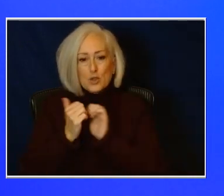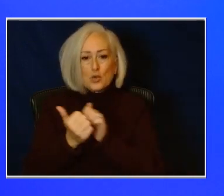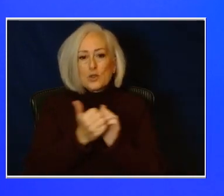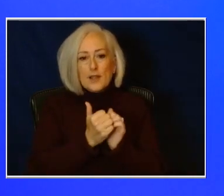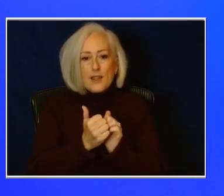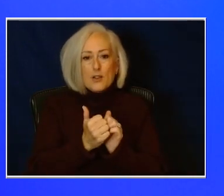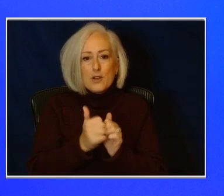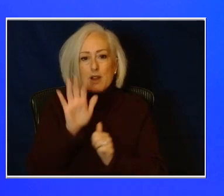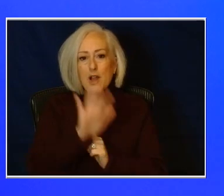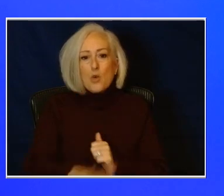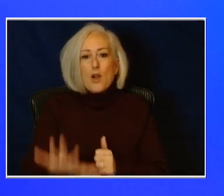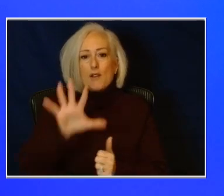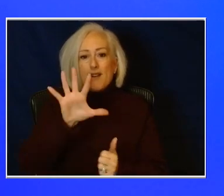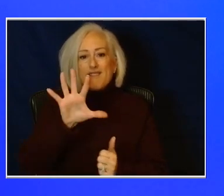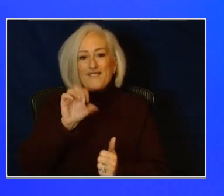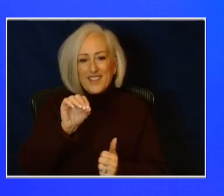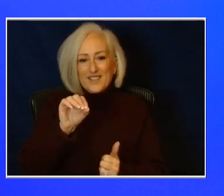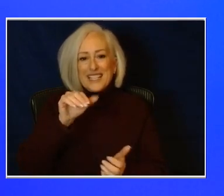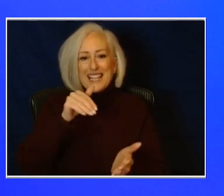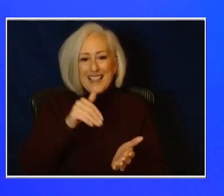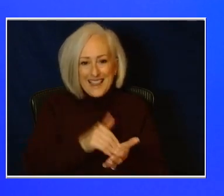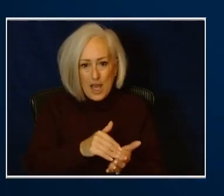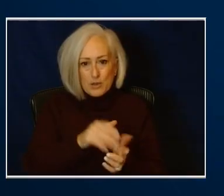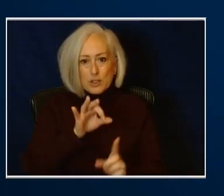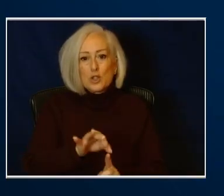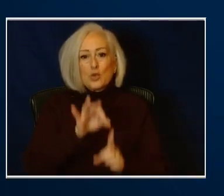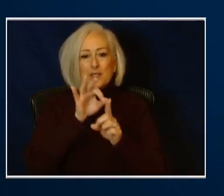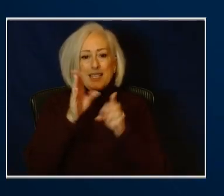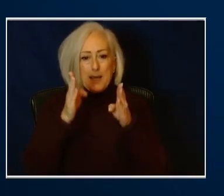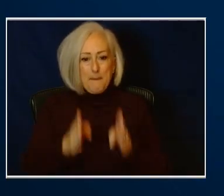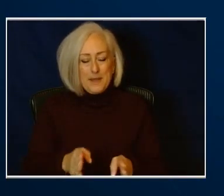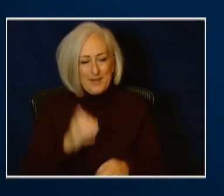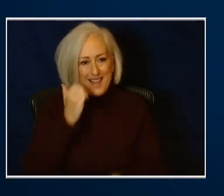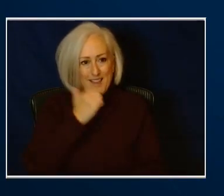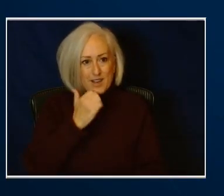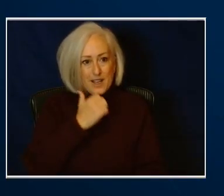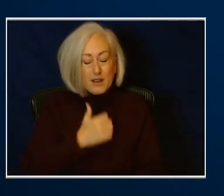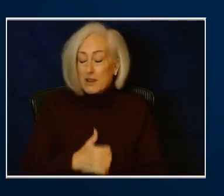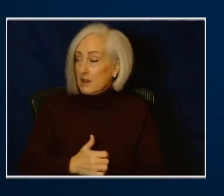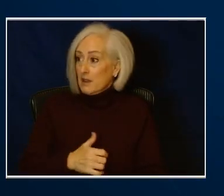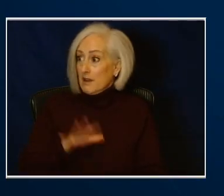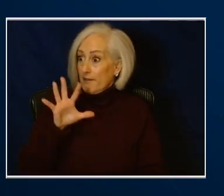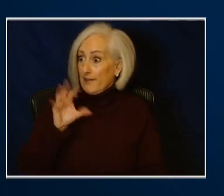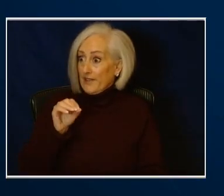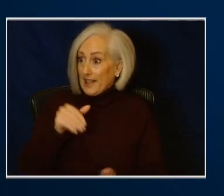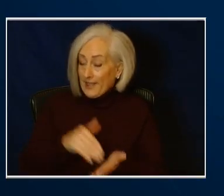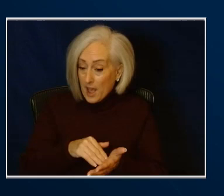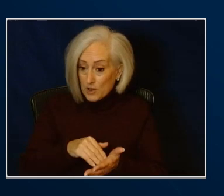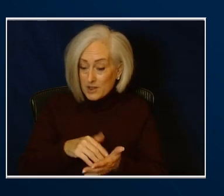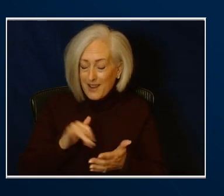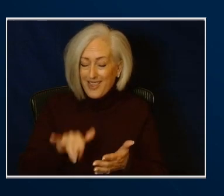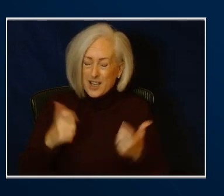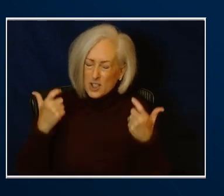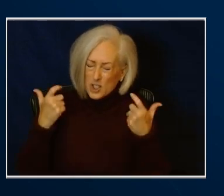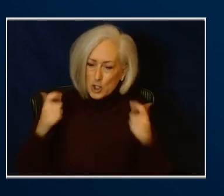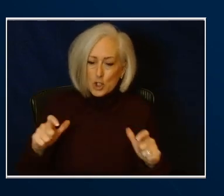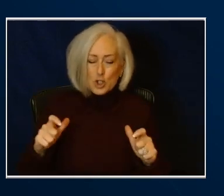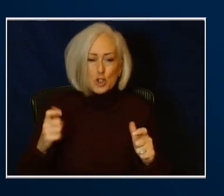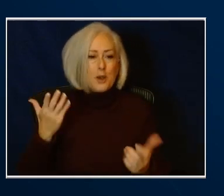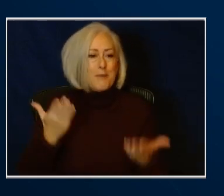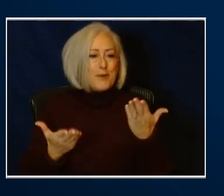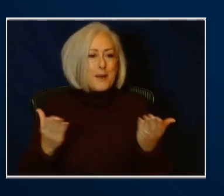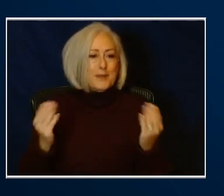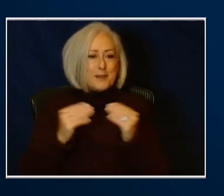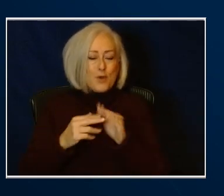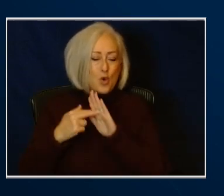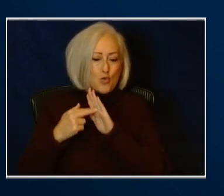50,000 unique individuals each and every year. 50,000, that's a big number, and I think that's probably the more representative number. And you think of all the things people